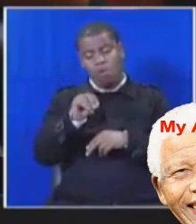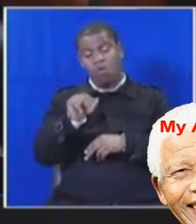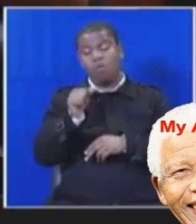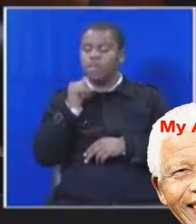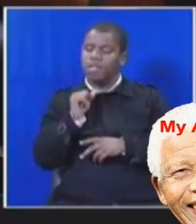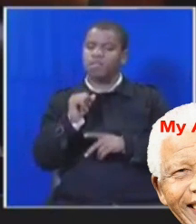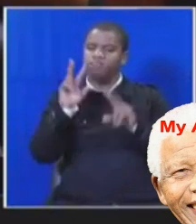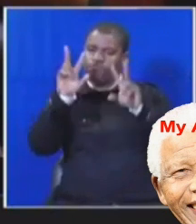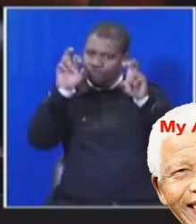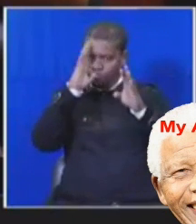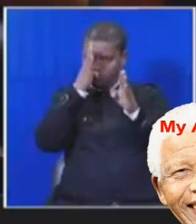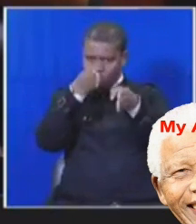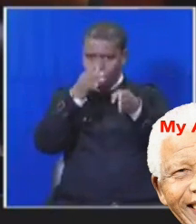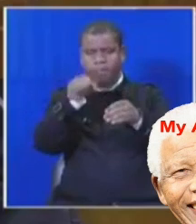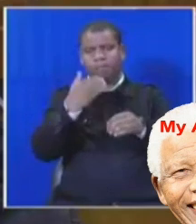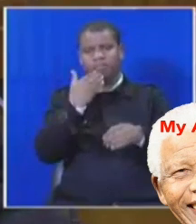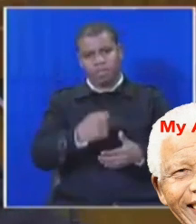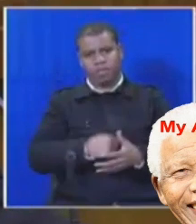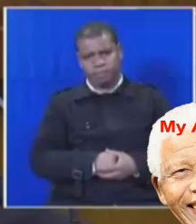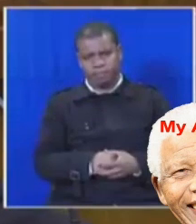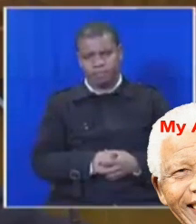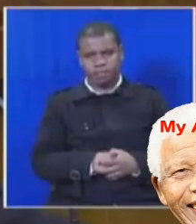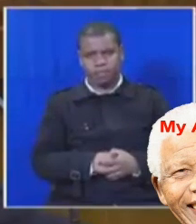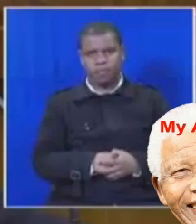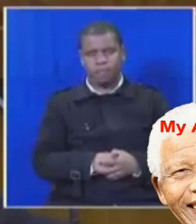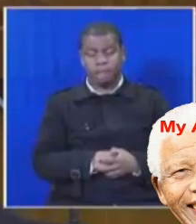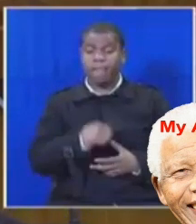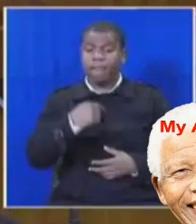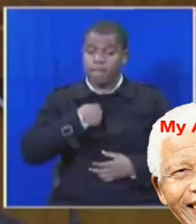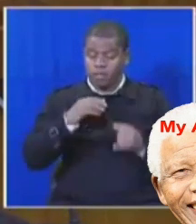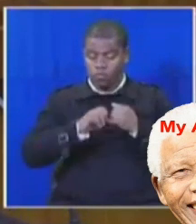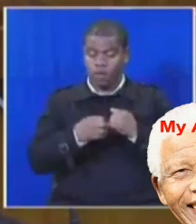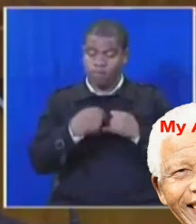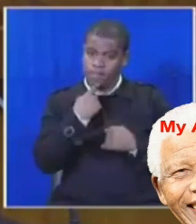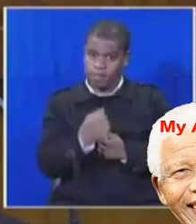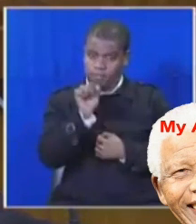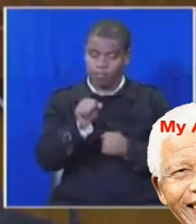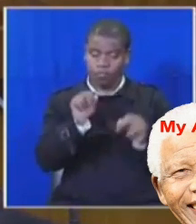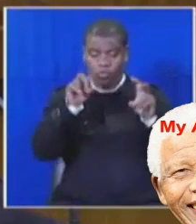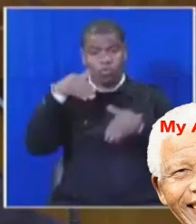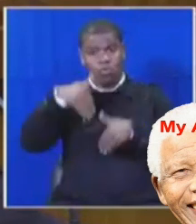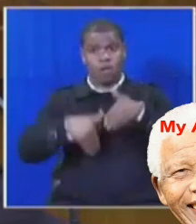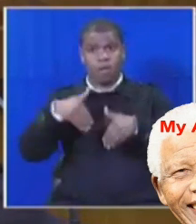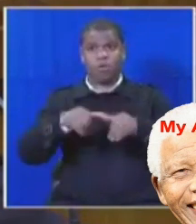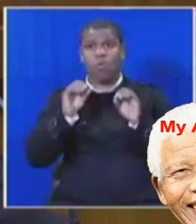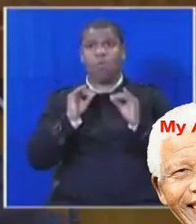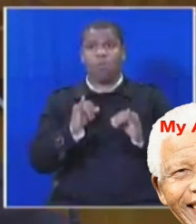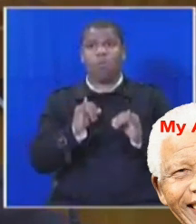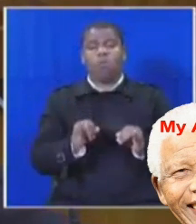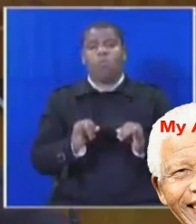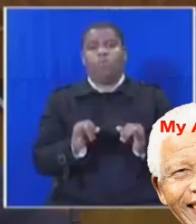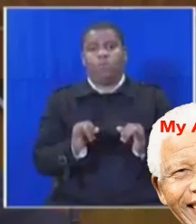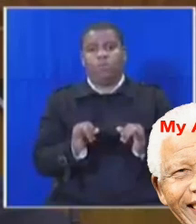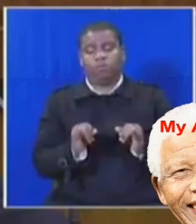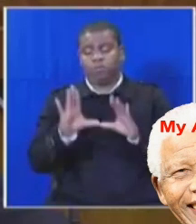to the matter under debate? Thank you, Chair. What I'm trying to say, Chair, was that the issue of corruption is at the heart of the